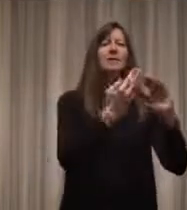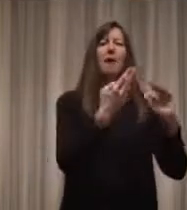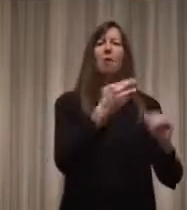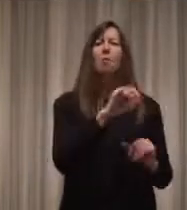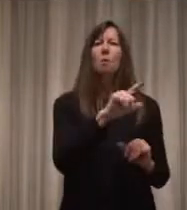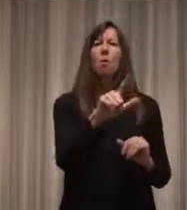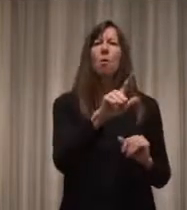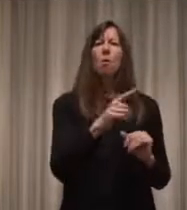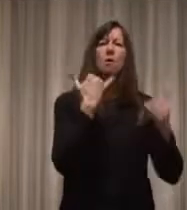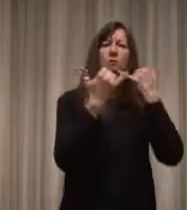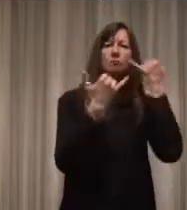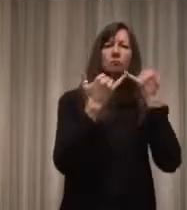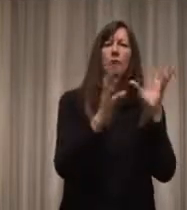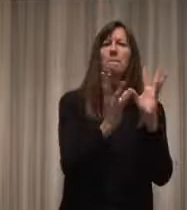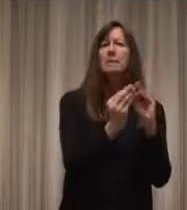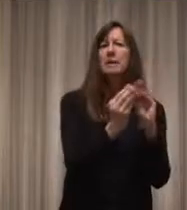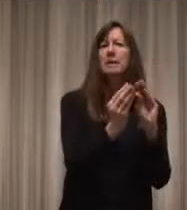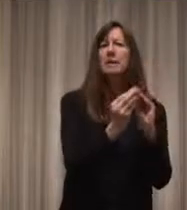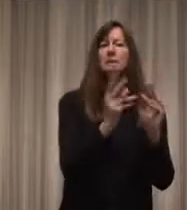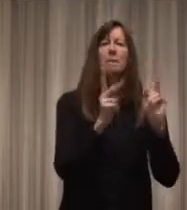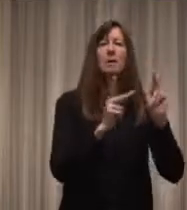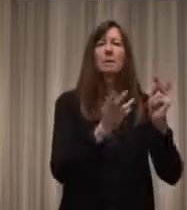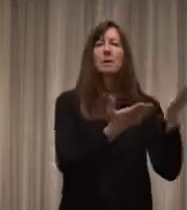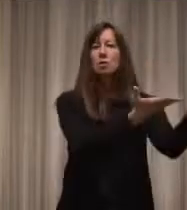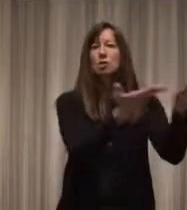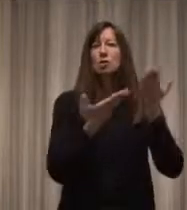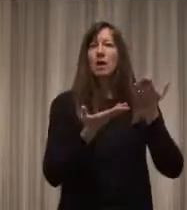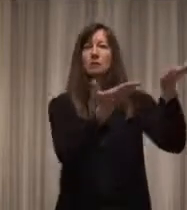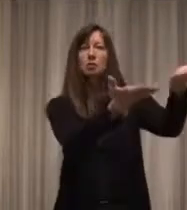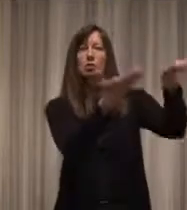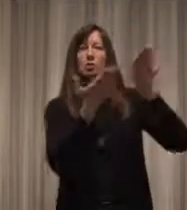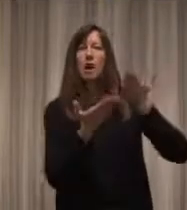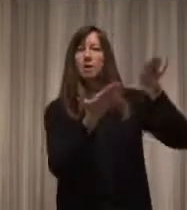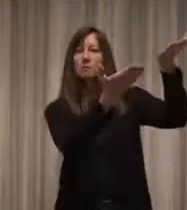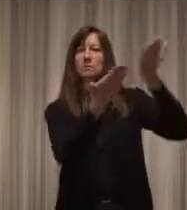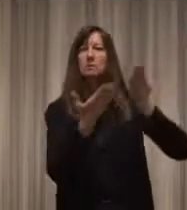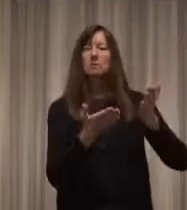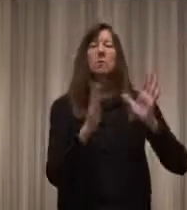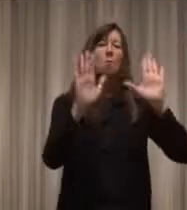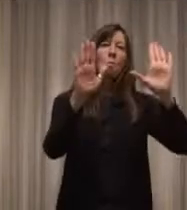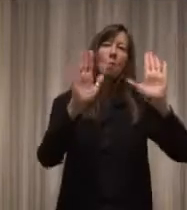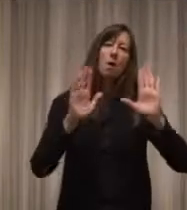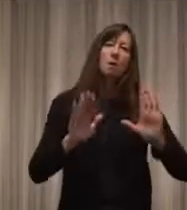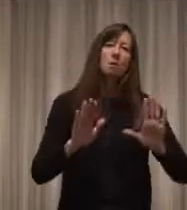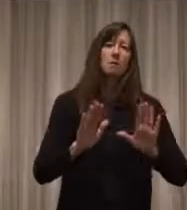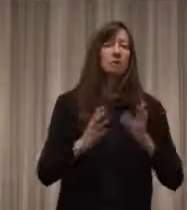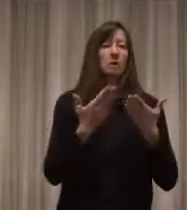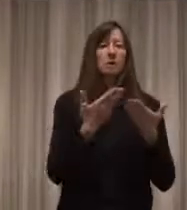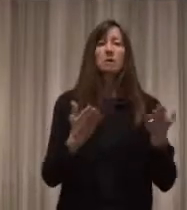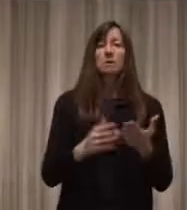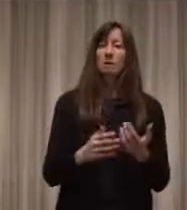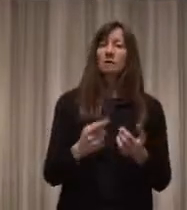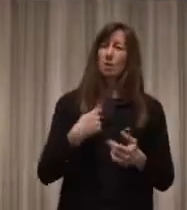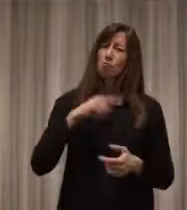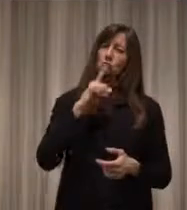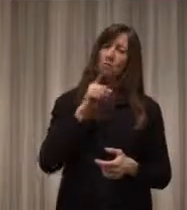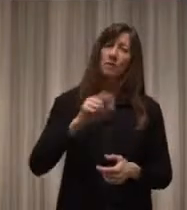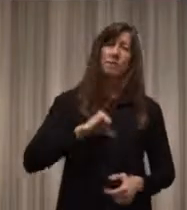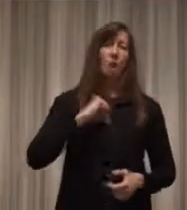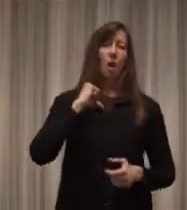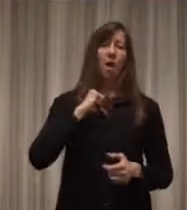our drop boxes back over the summer. I'm really proud of the work that we've done on this, and I think the report really